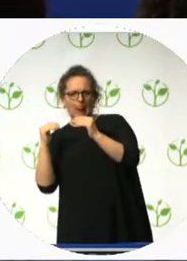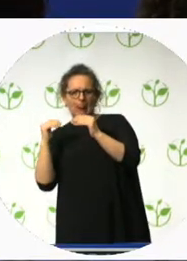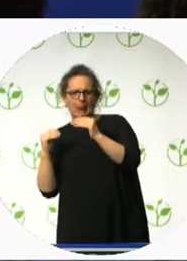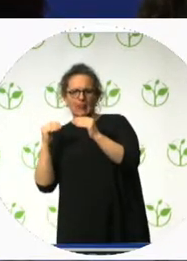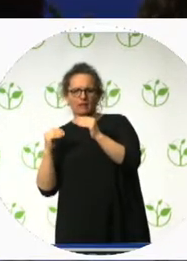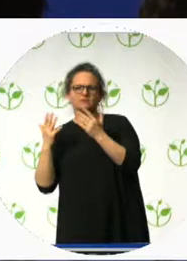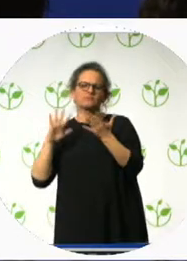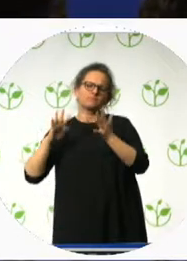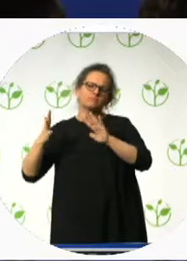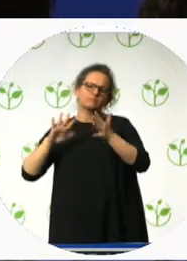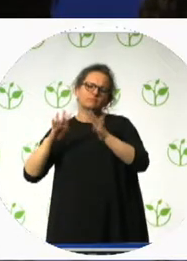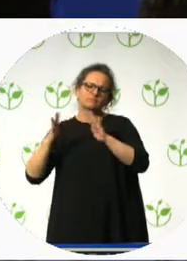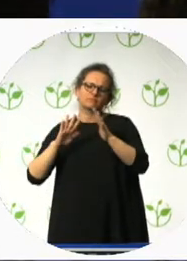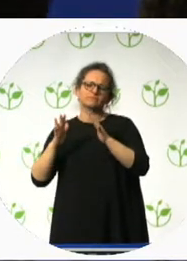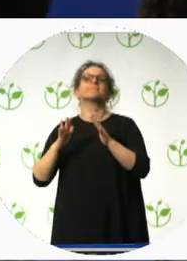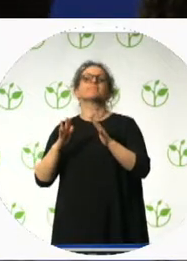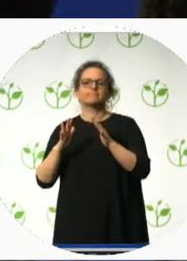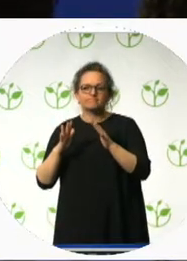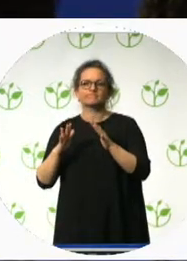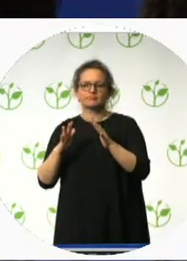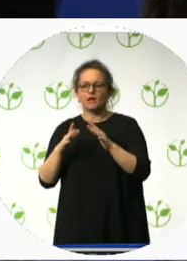school. Yeah? And